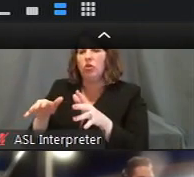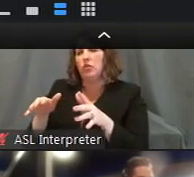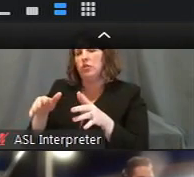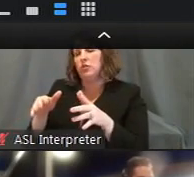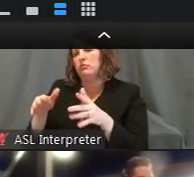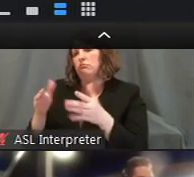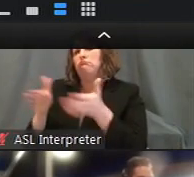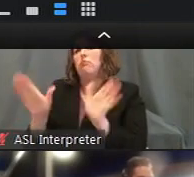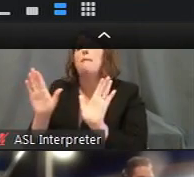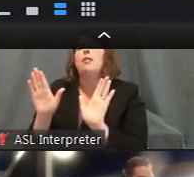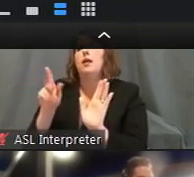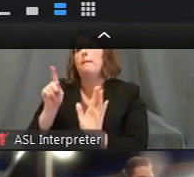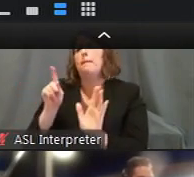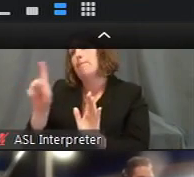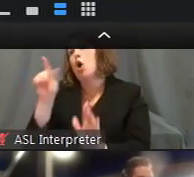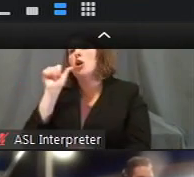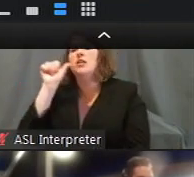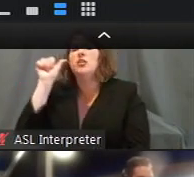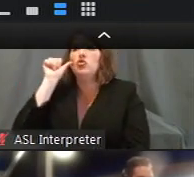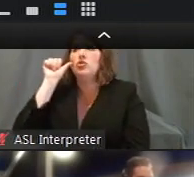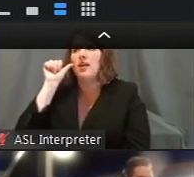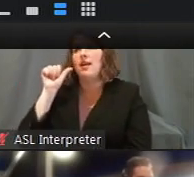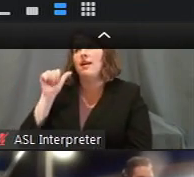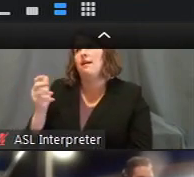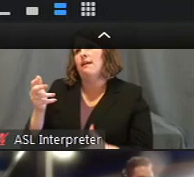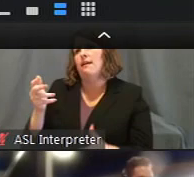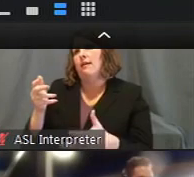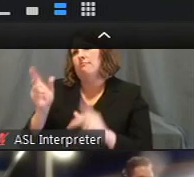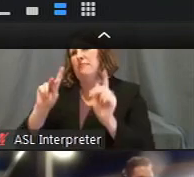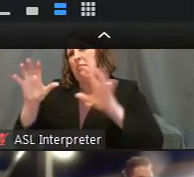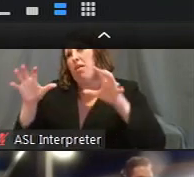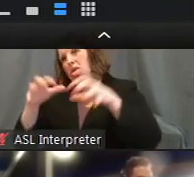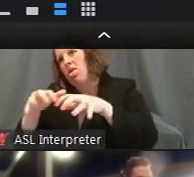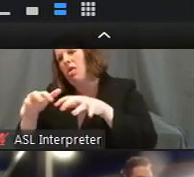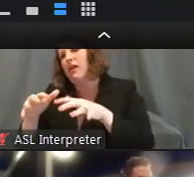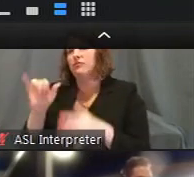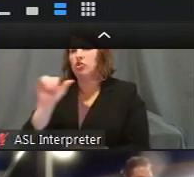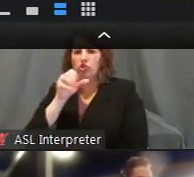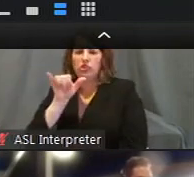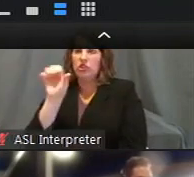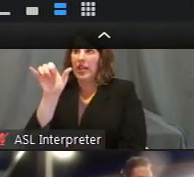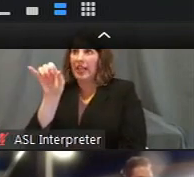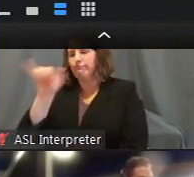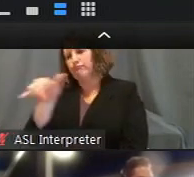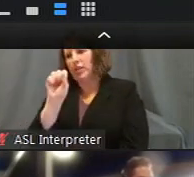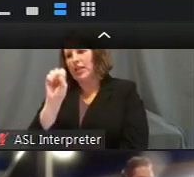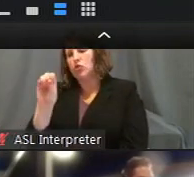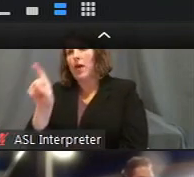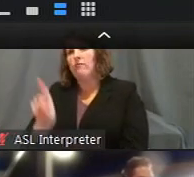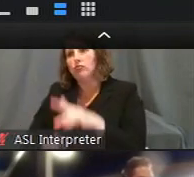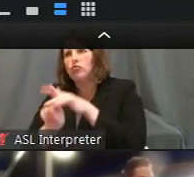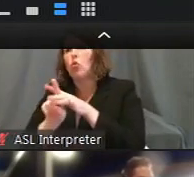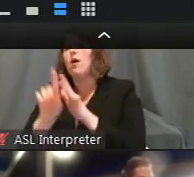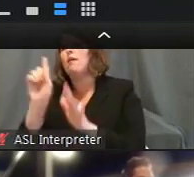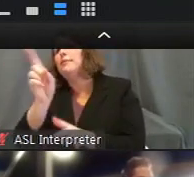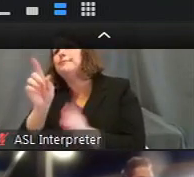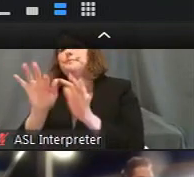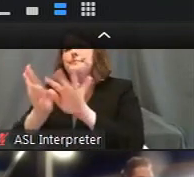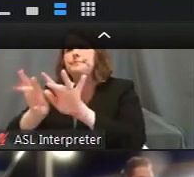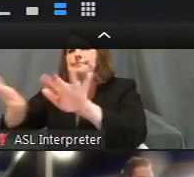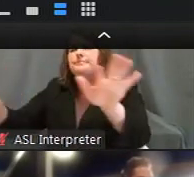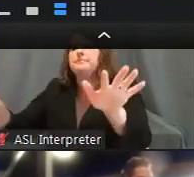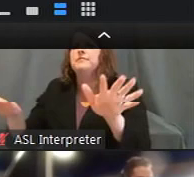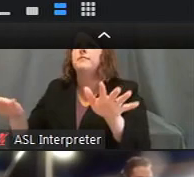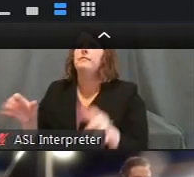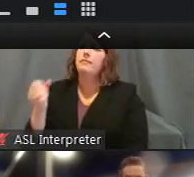I know yesterday it was mentioned that crime is up 4% and that coronavirus really isn't deterring activity in the city.